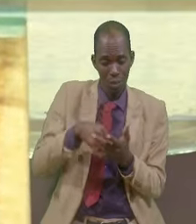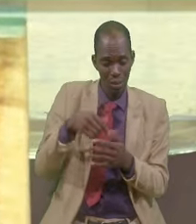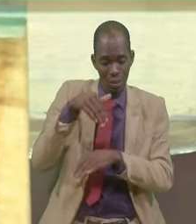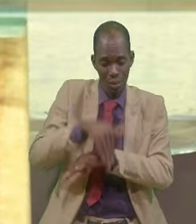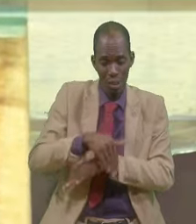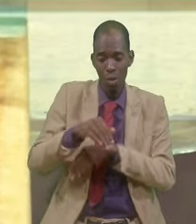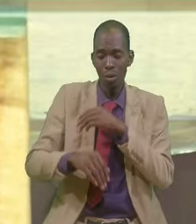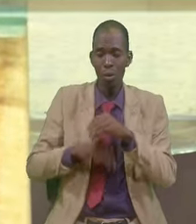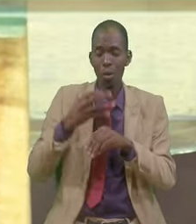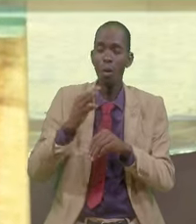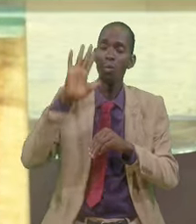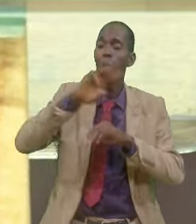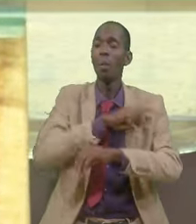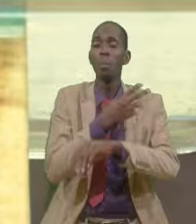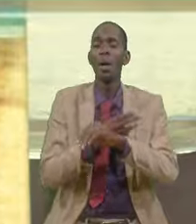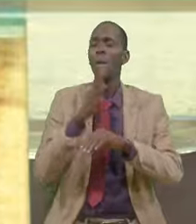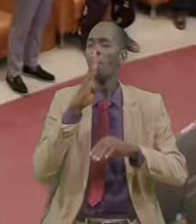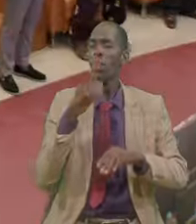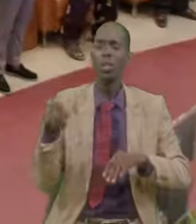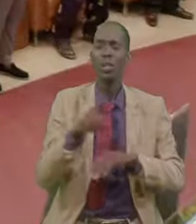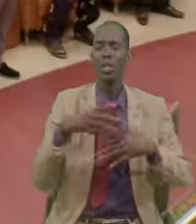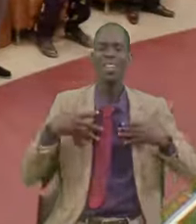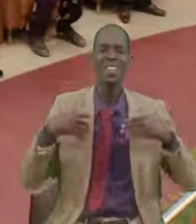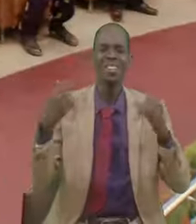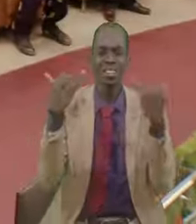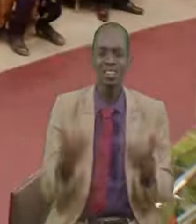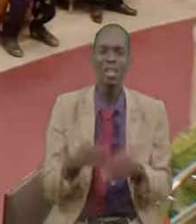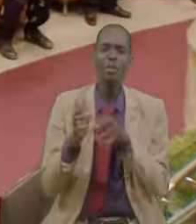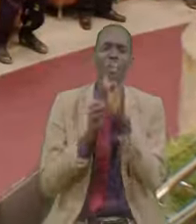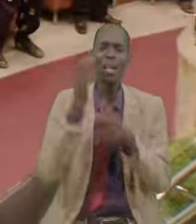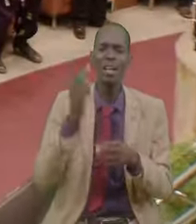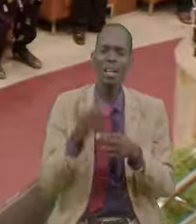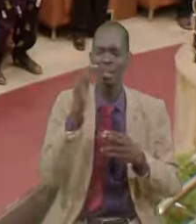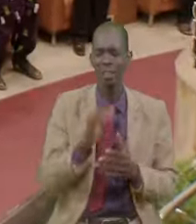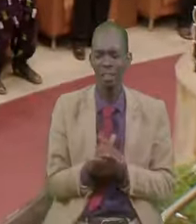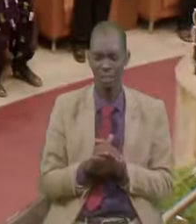his might, be healed in Jesus' name.